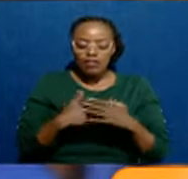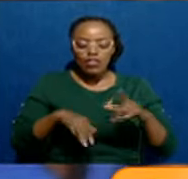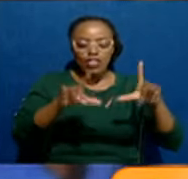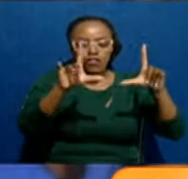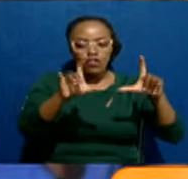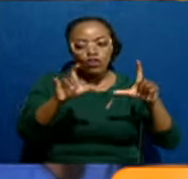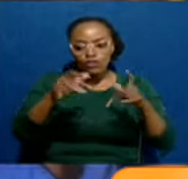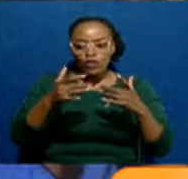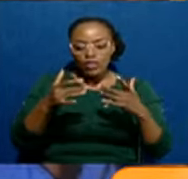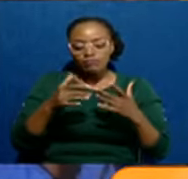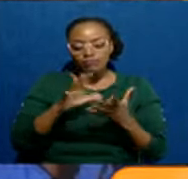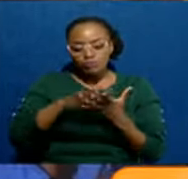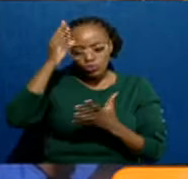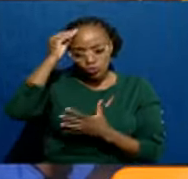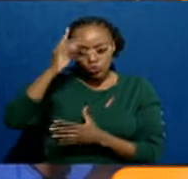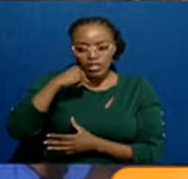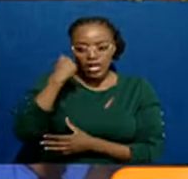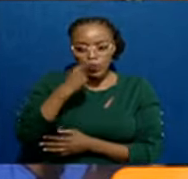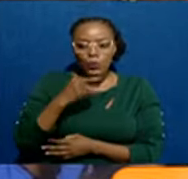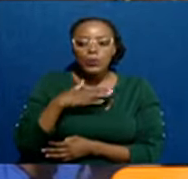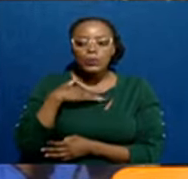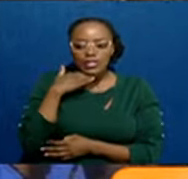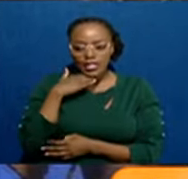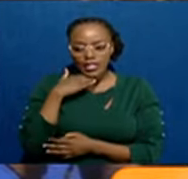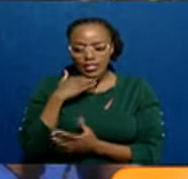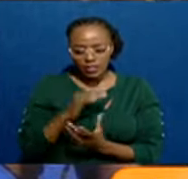departed colleagues.